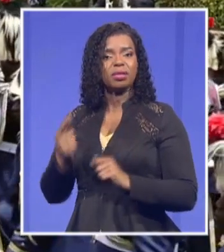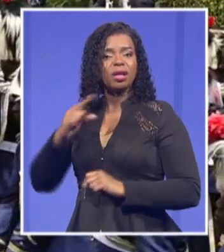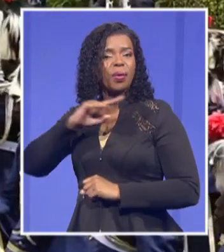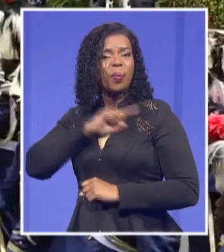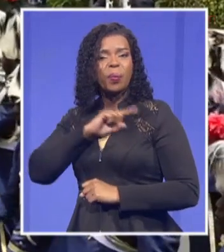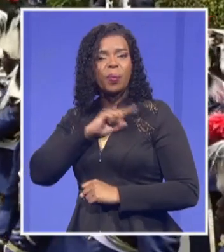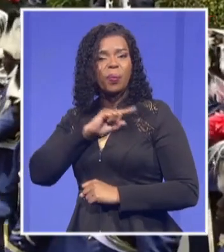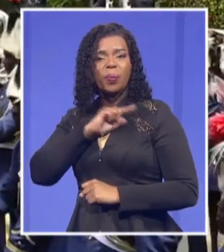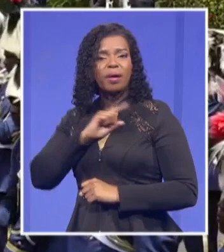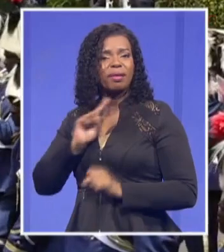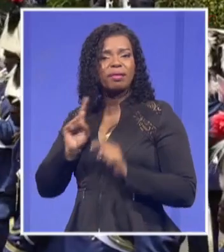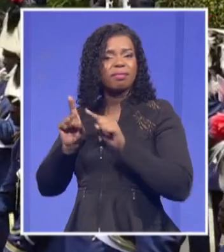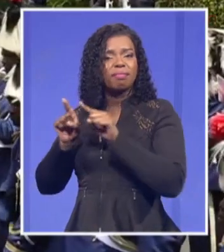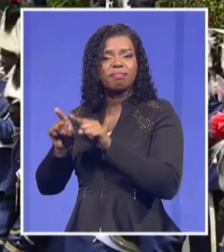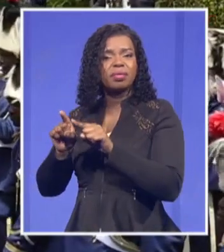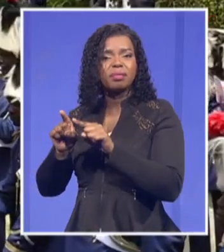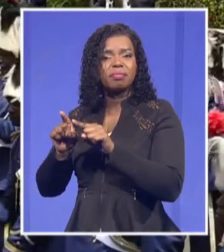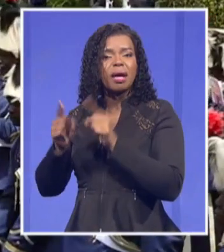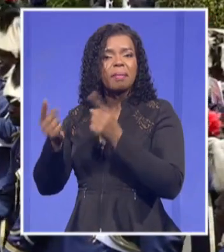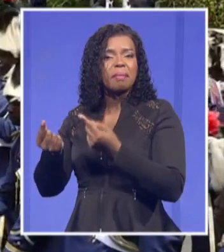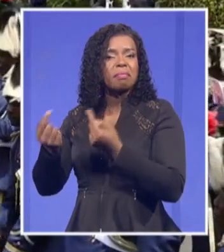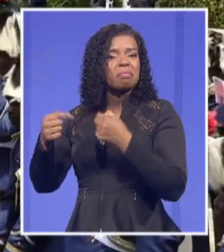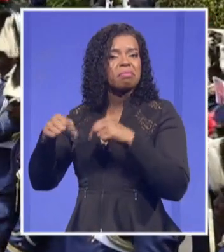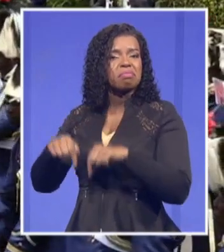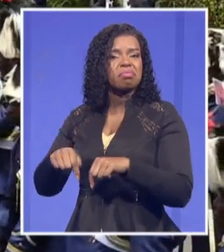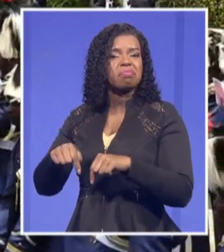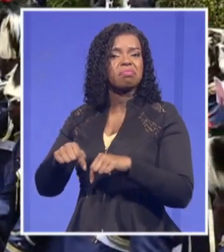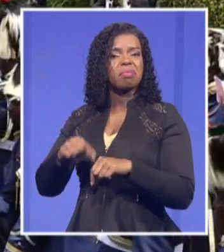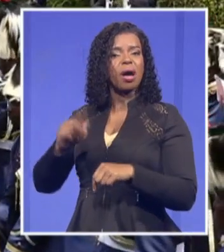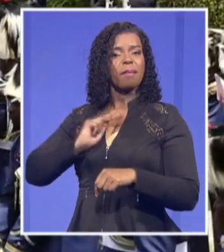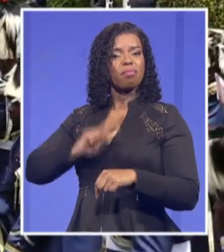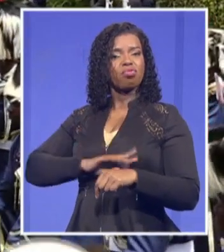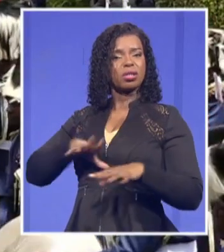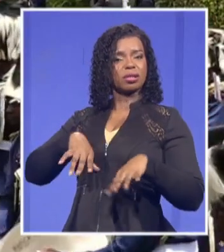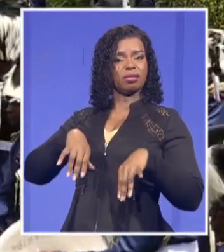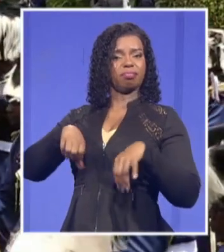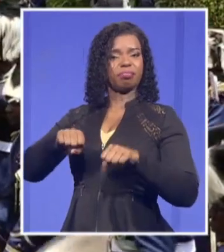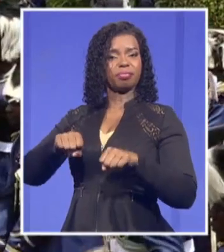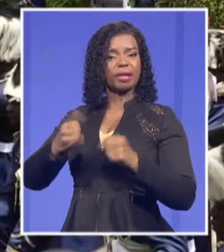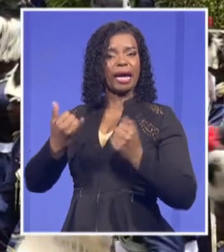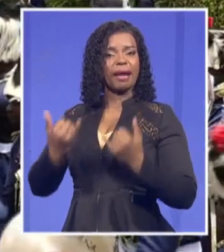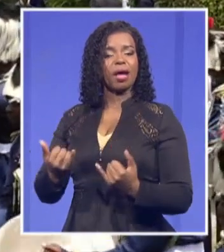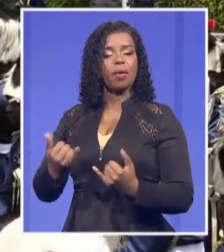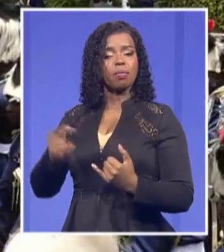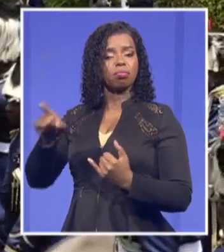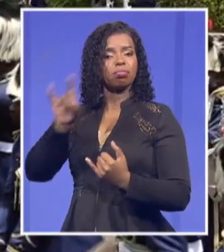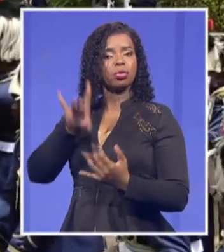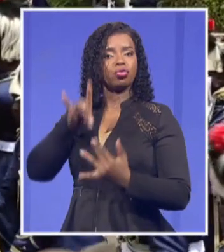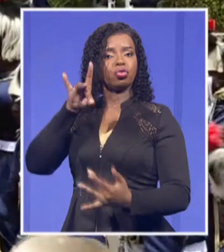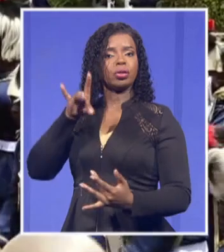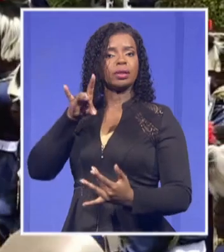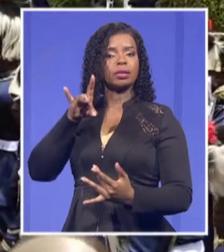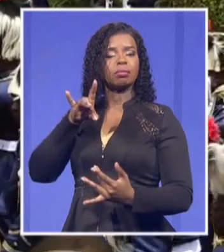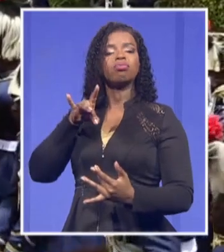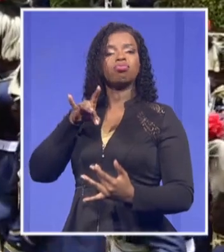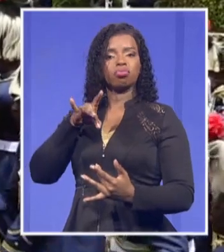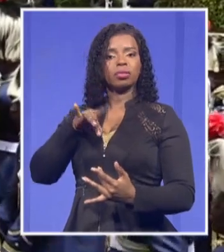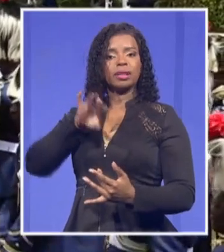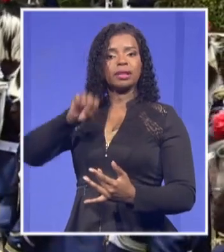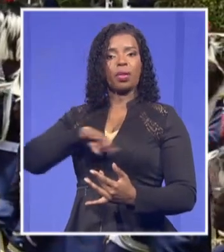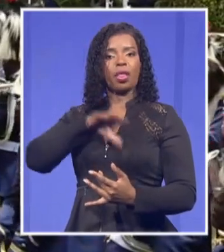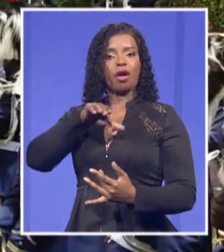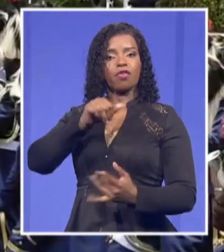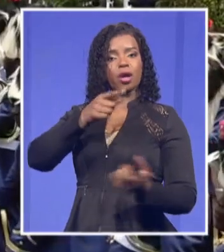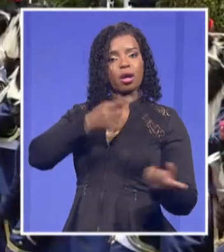William Ruto, coming into his presidentship, would choose to have a state visit by South Africa